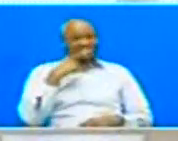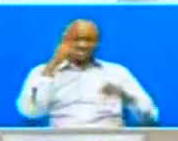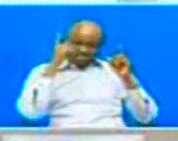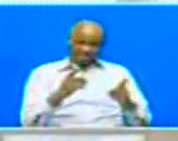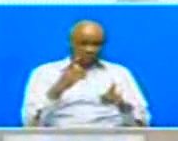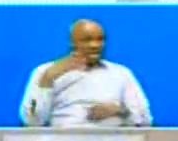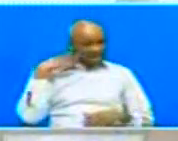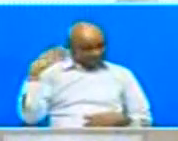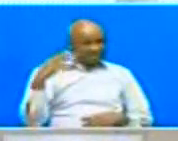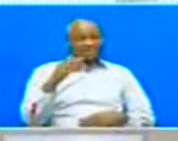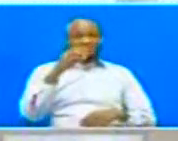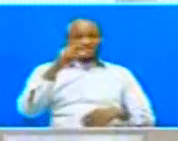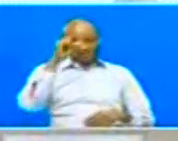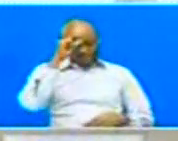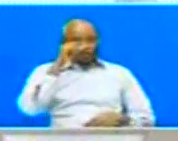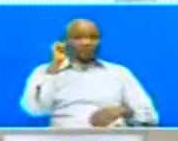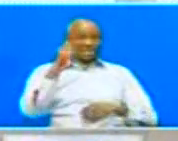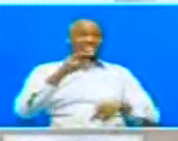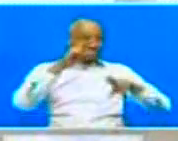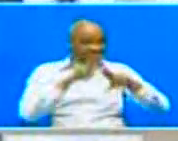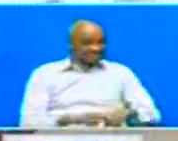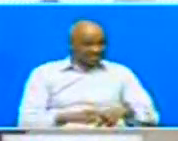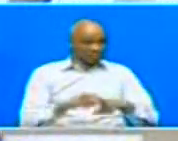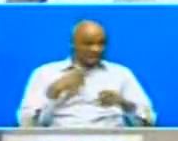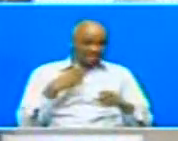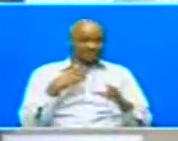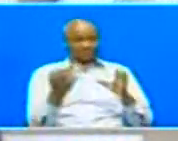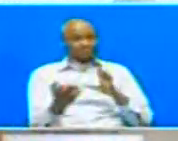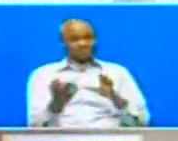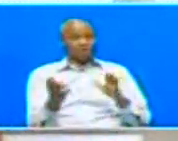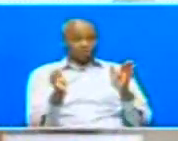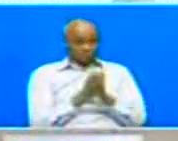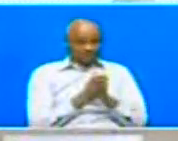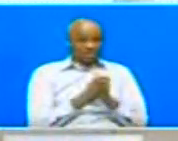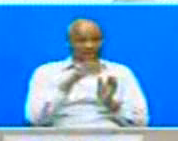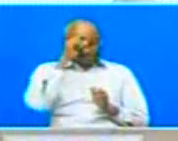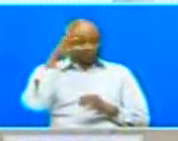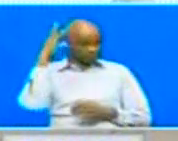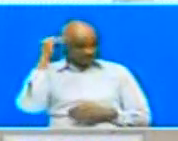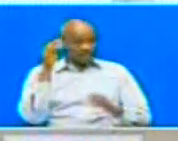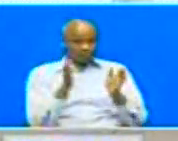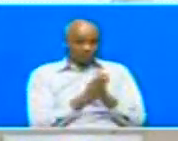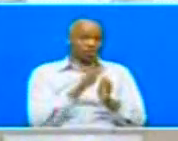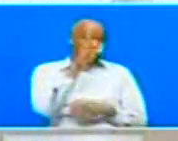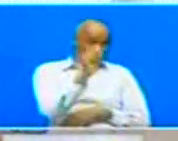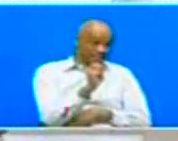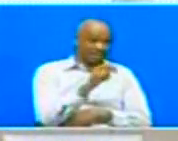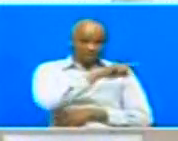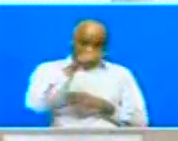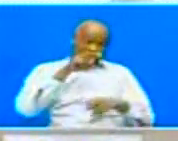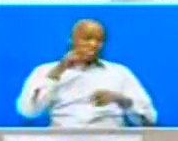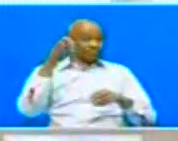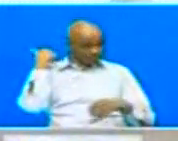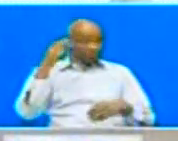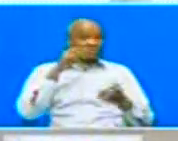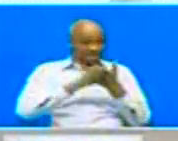cabinet, the government of Kenya, sat down and with the government of Somalia and the United Nations, whom we signed